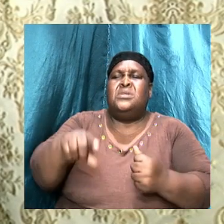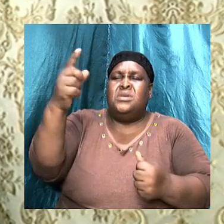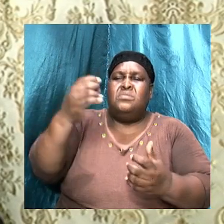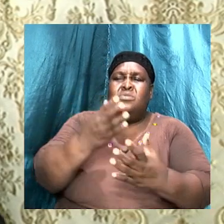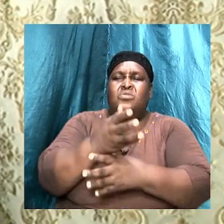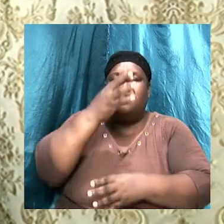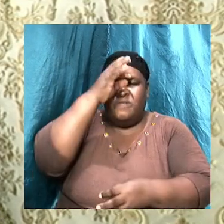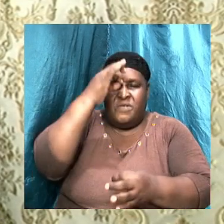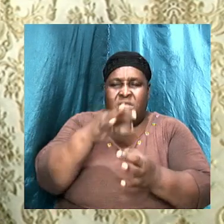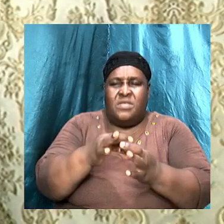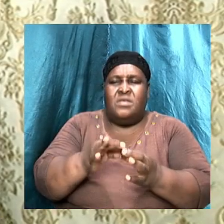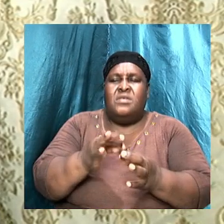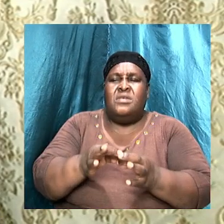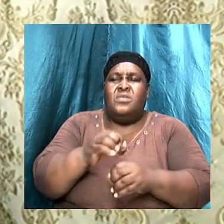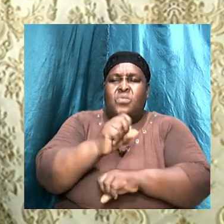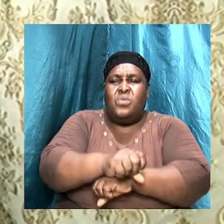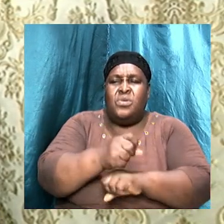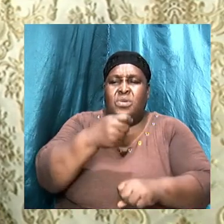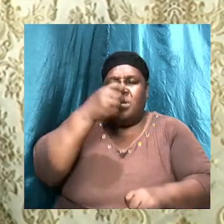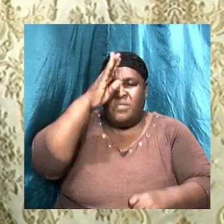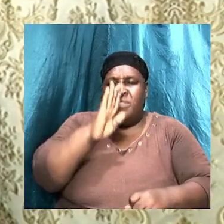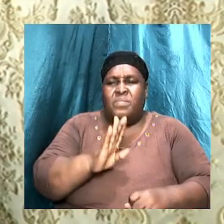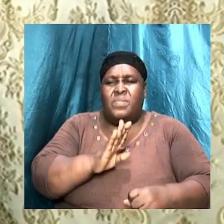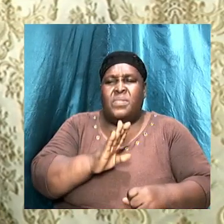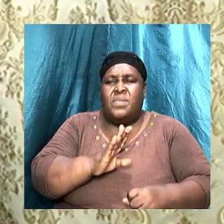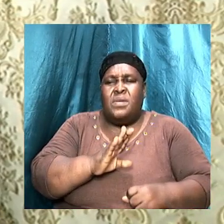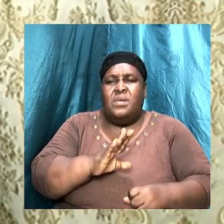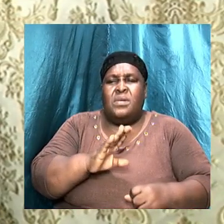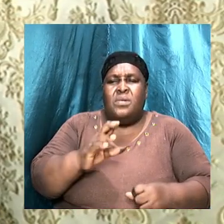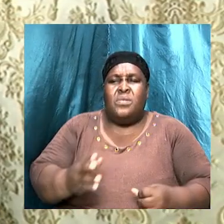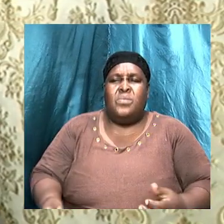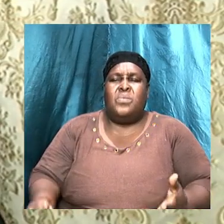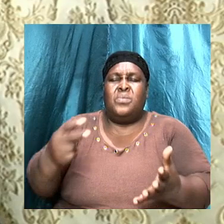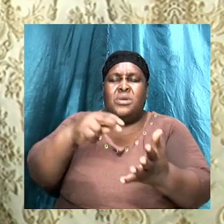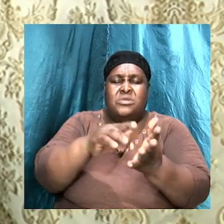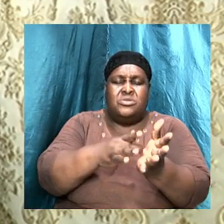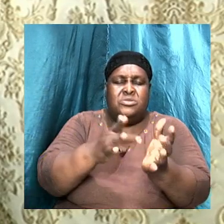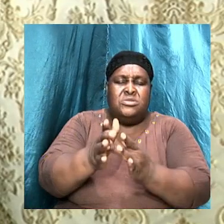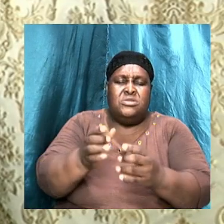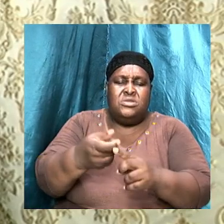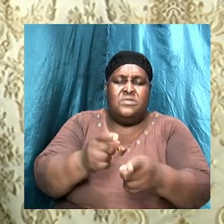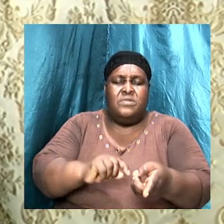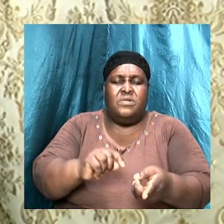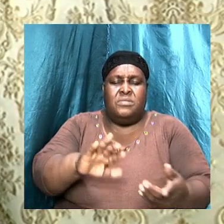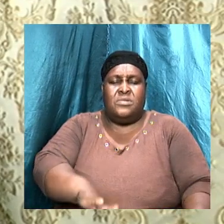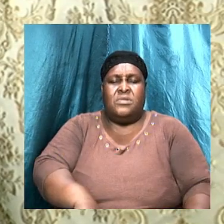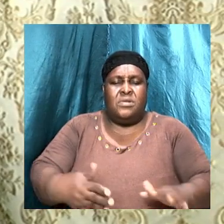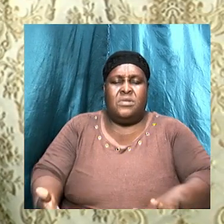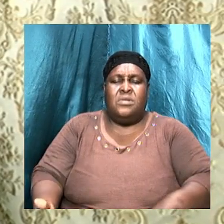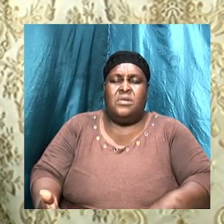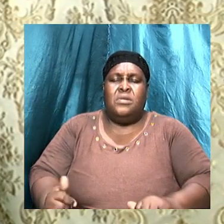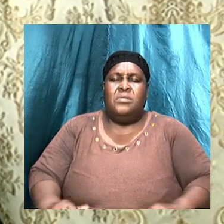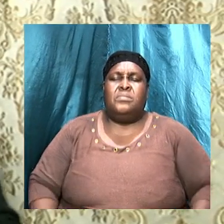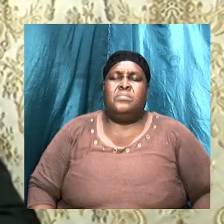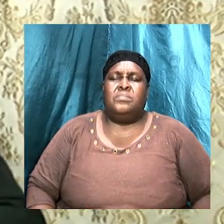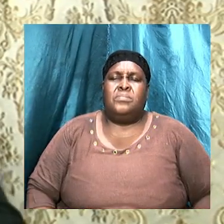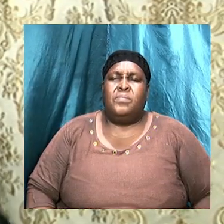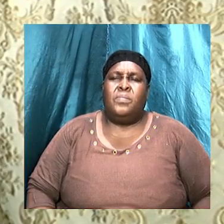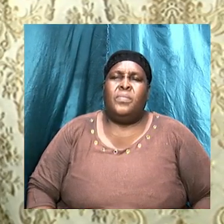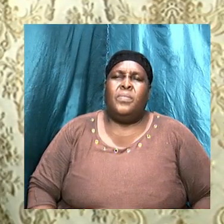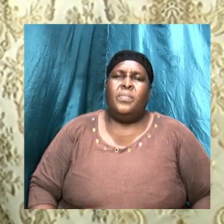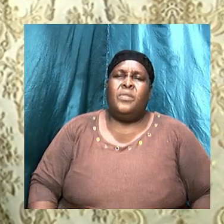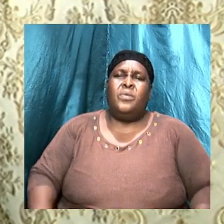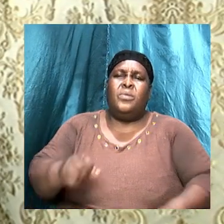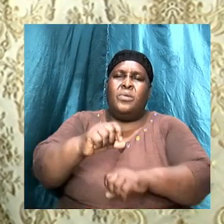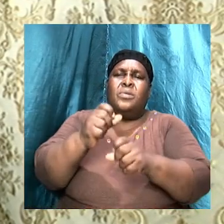who had raised him from the dead. When we look at the mode of baptism last week, we said that the